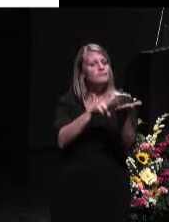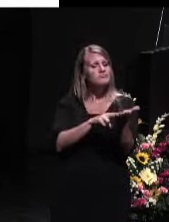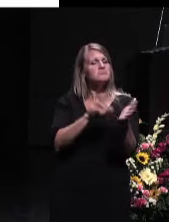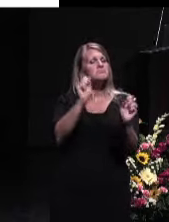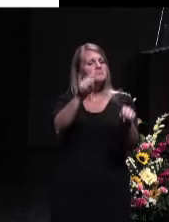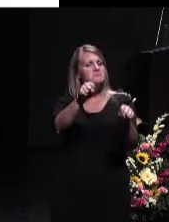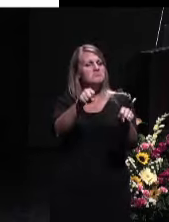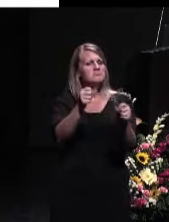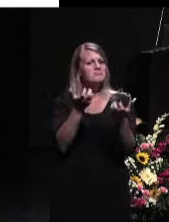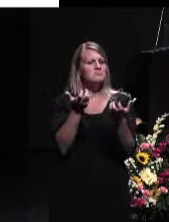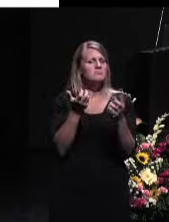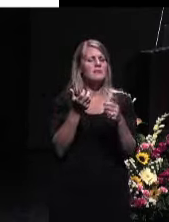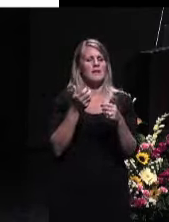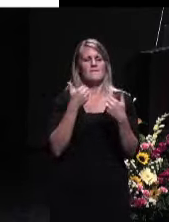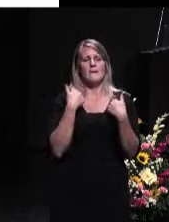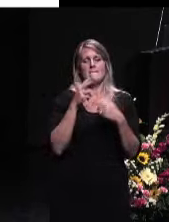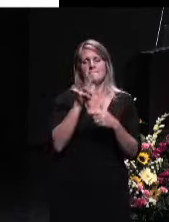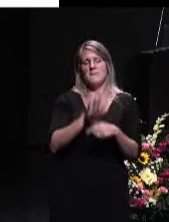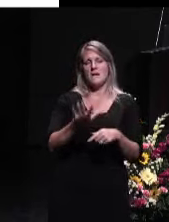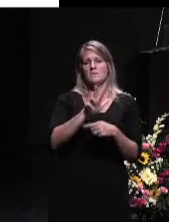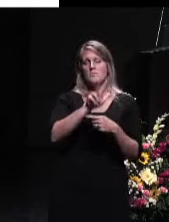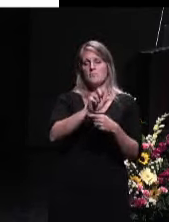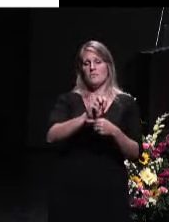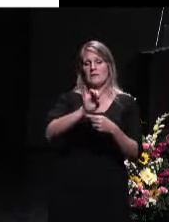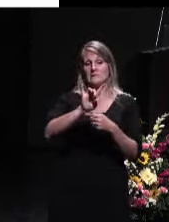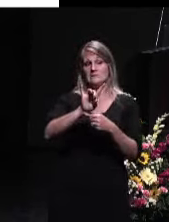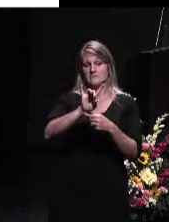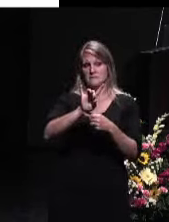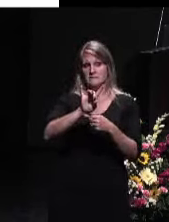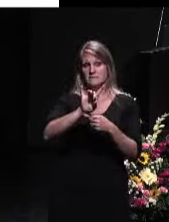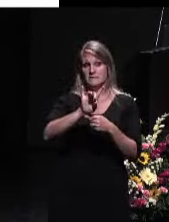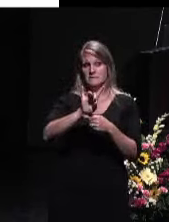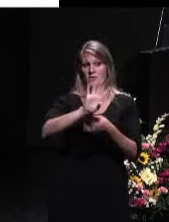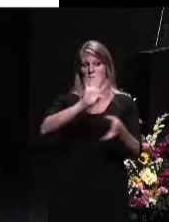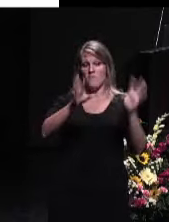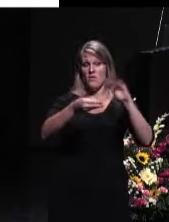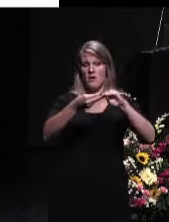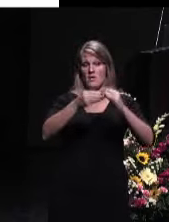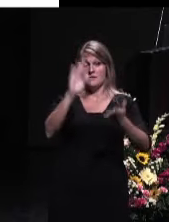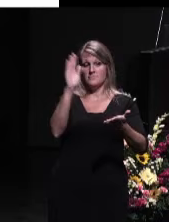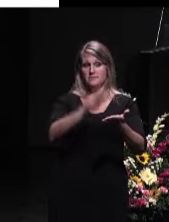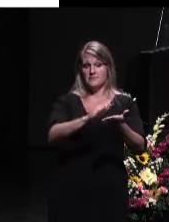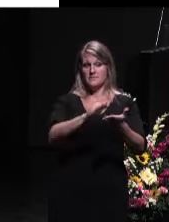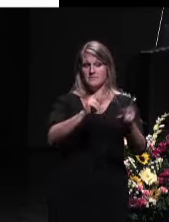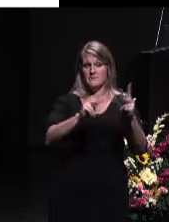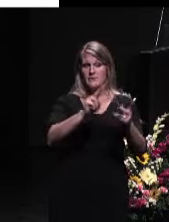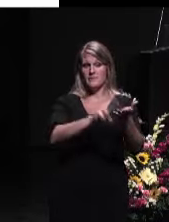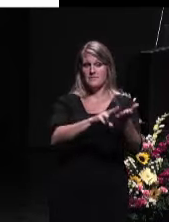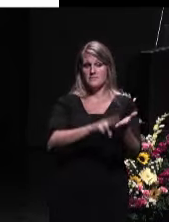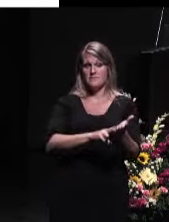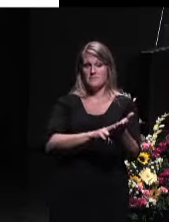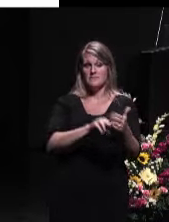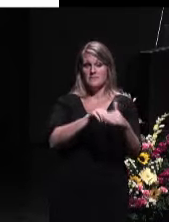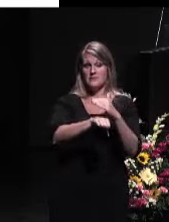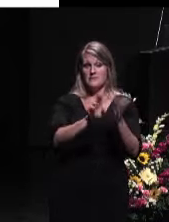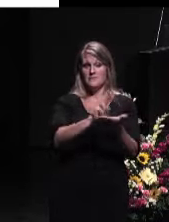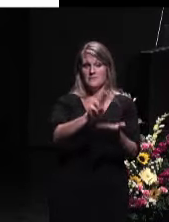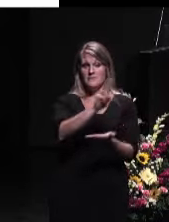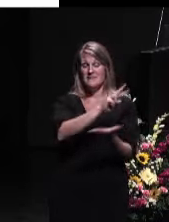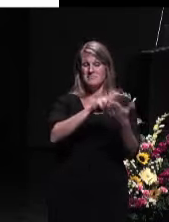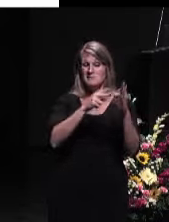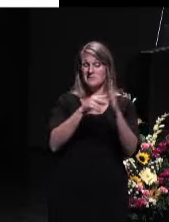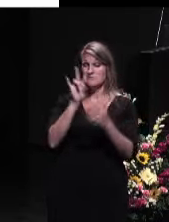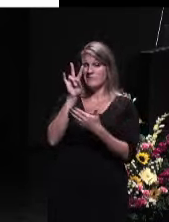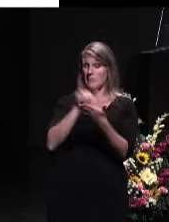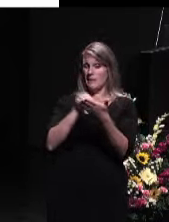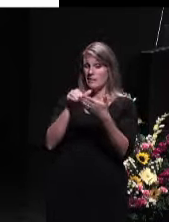at about a 3.8% overall reduction. This results in about a $7